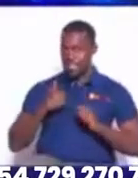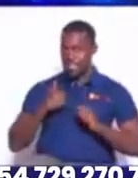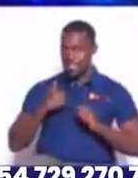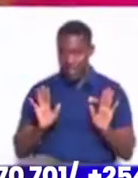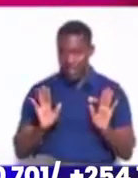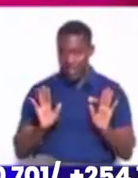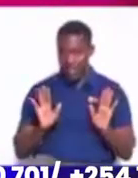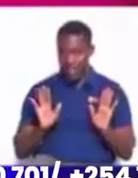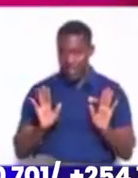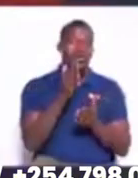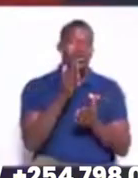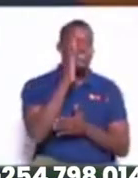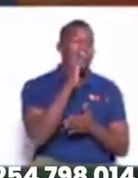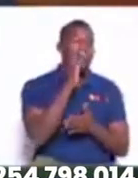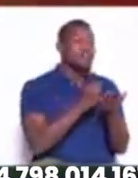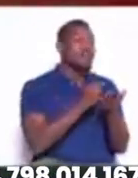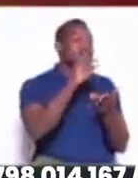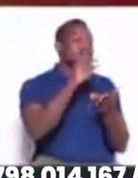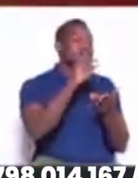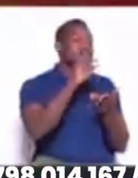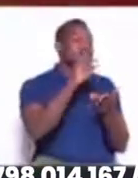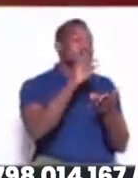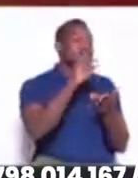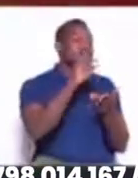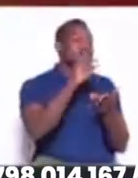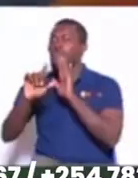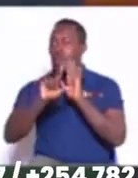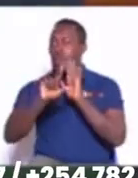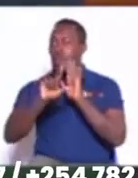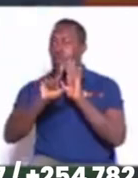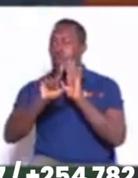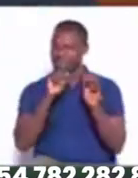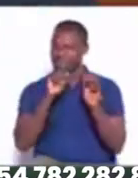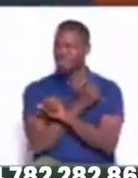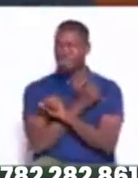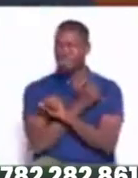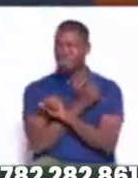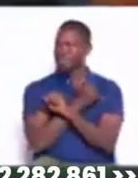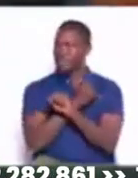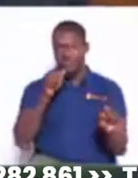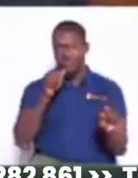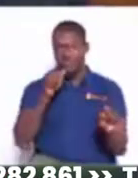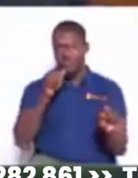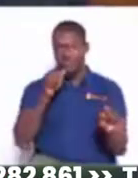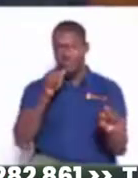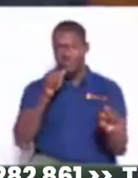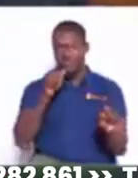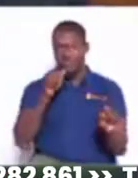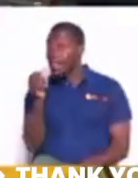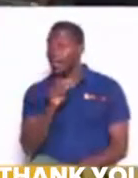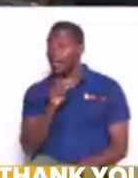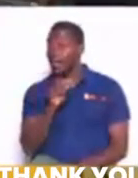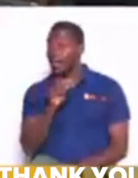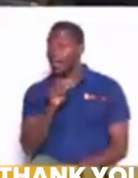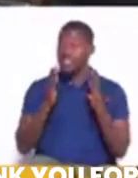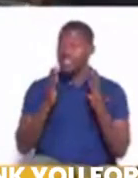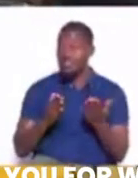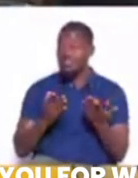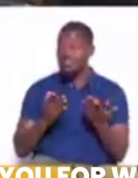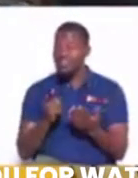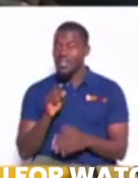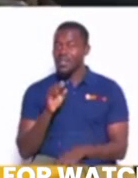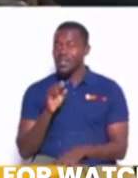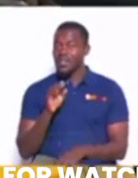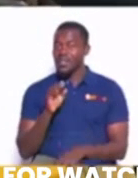Now, grace and law are not ideas that are contradictory. I've heard some Christians say this: law is